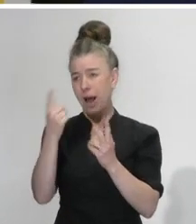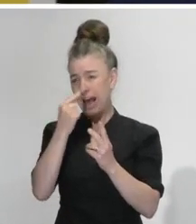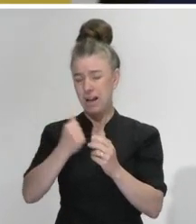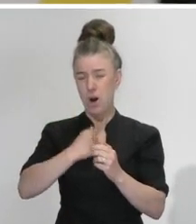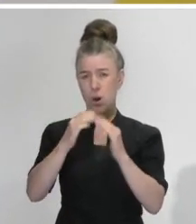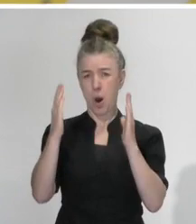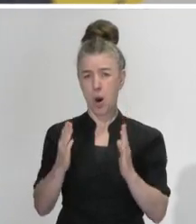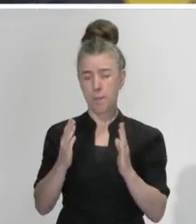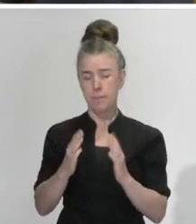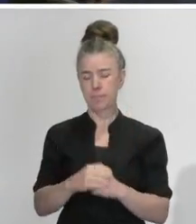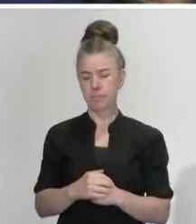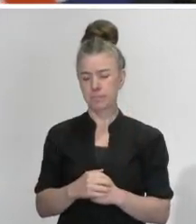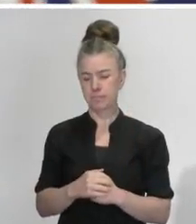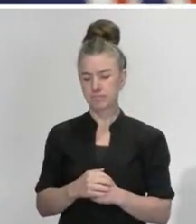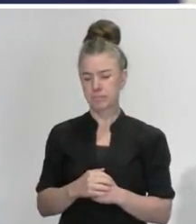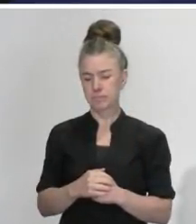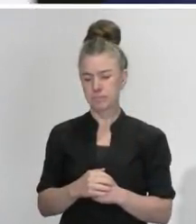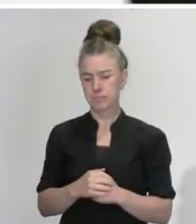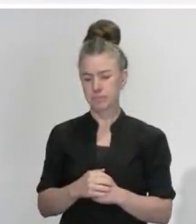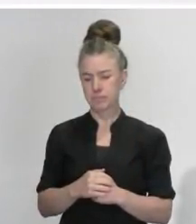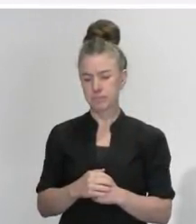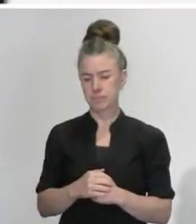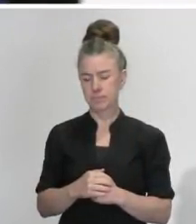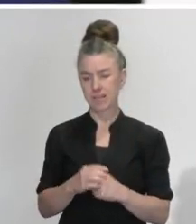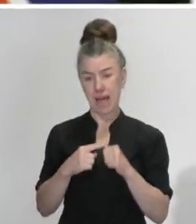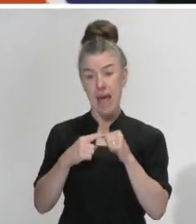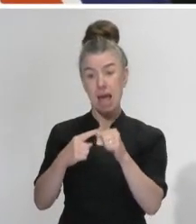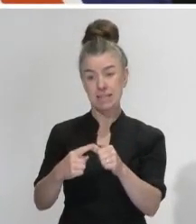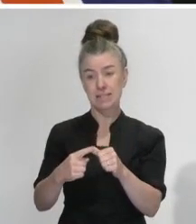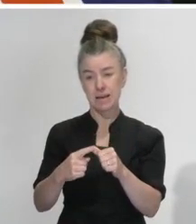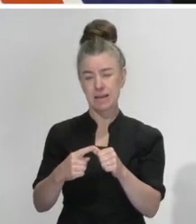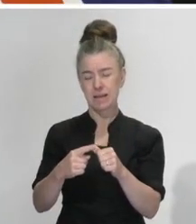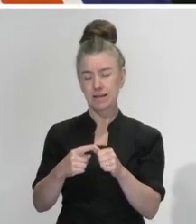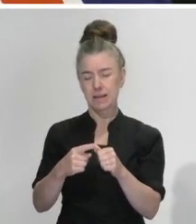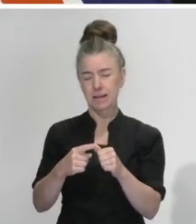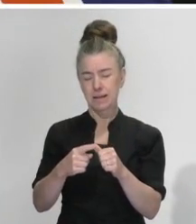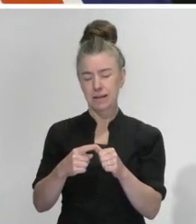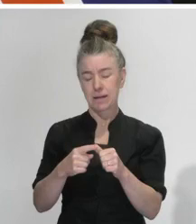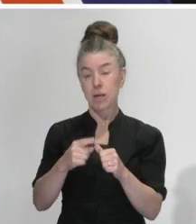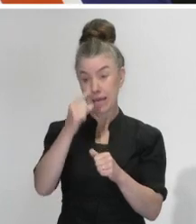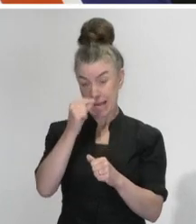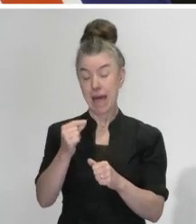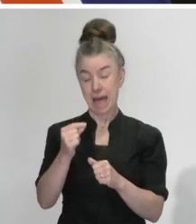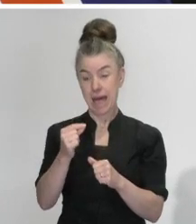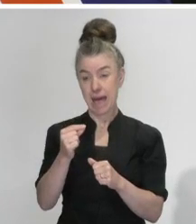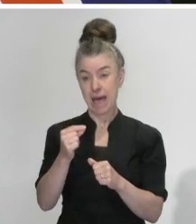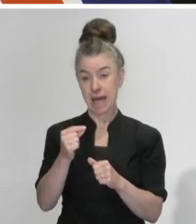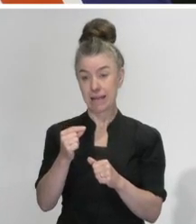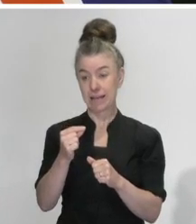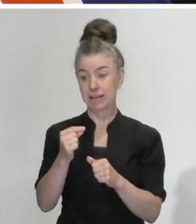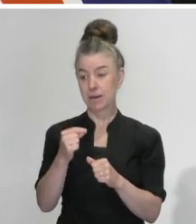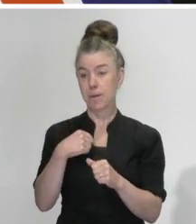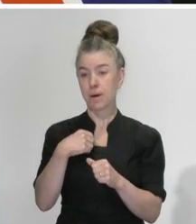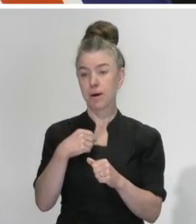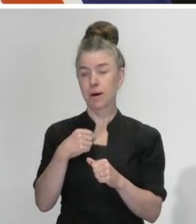that to Ashley. So my understanding of the advice is that you can have a bubble that involves